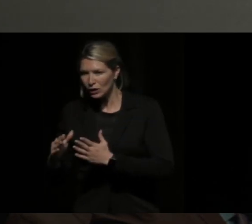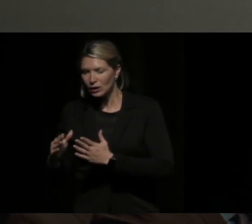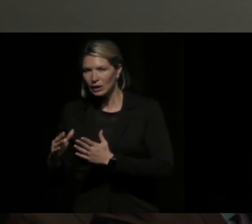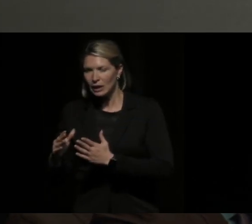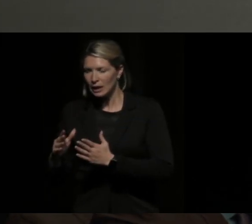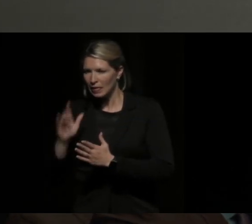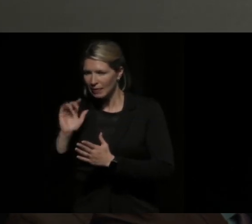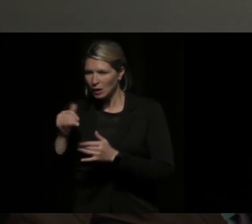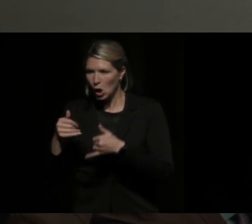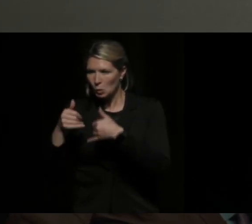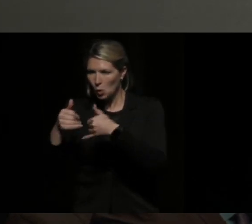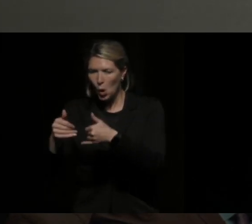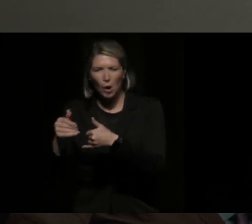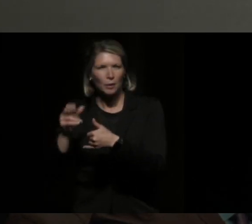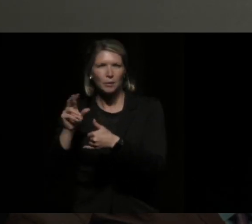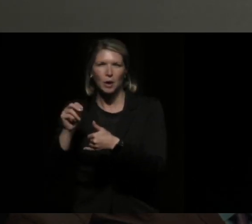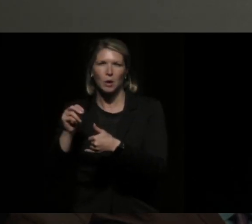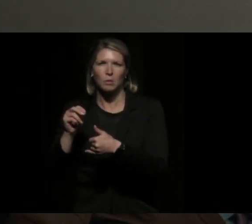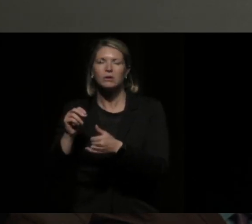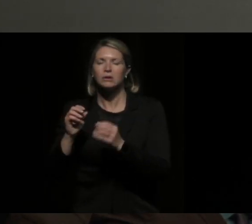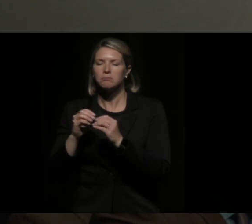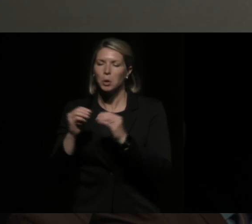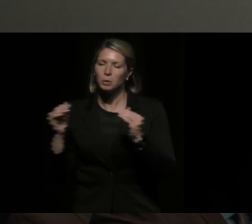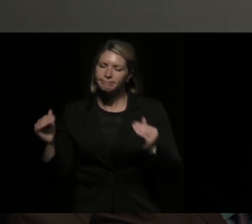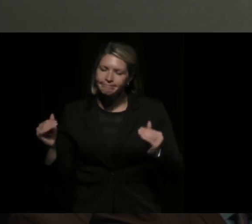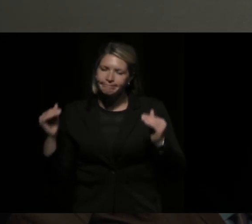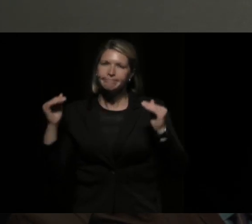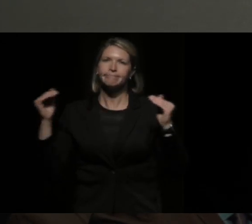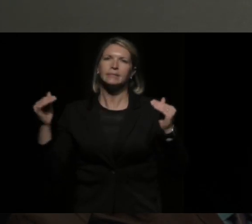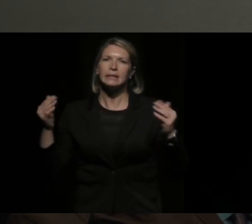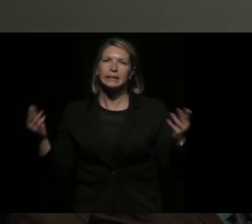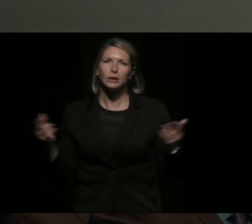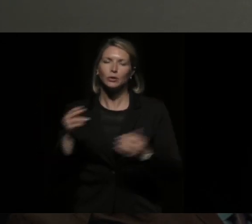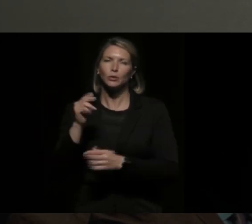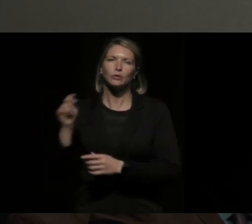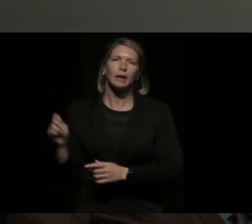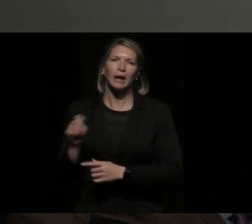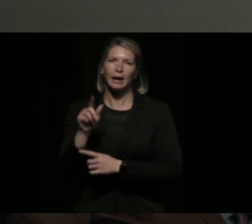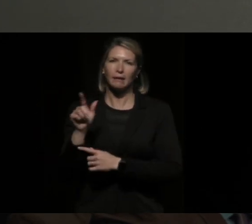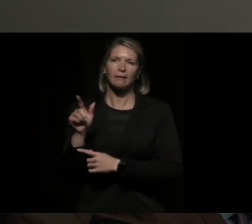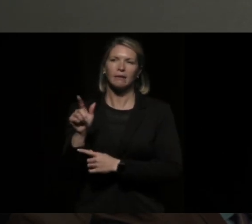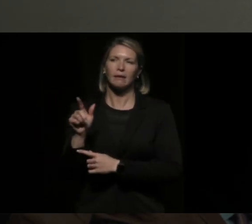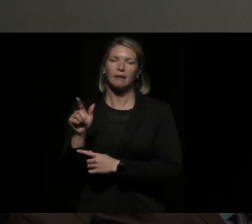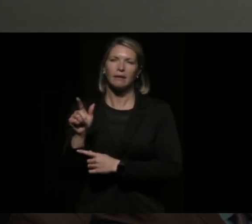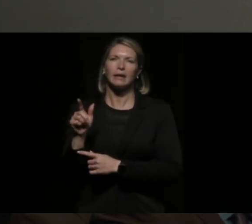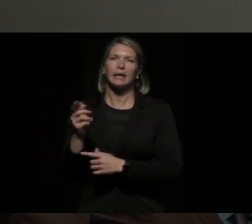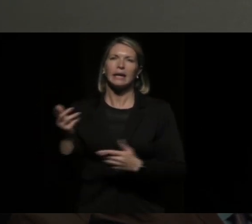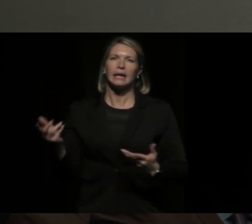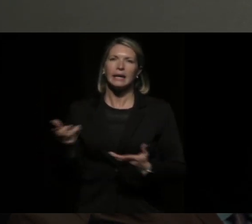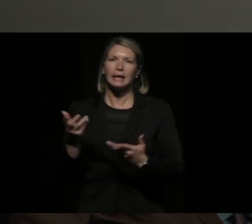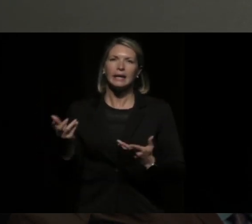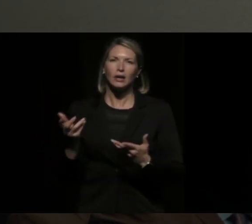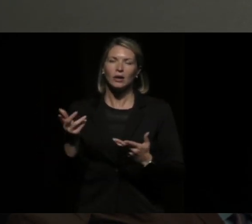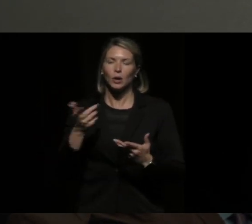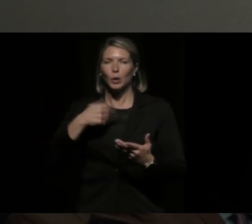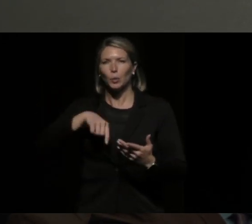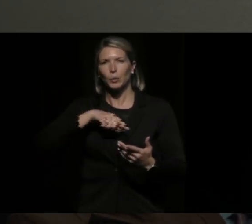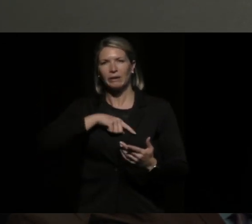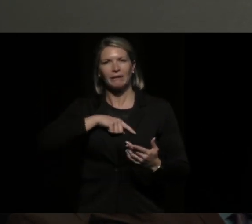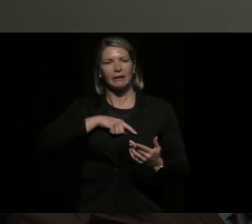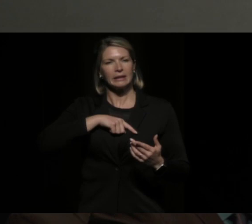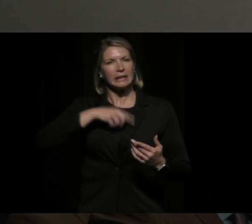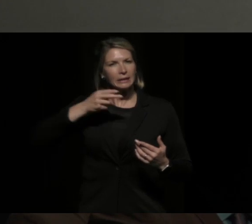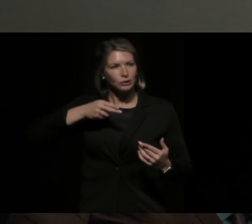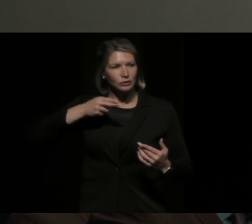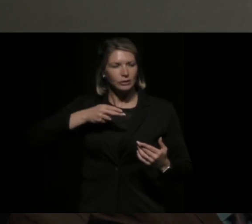It's the advancement towards higher values. The strength of our way of life comes from our Western tradition of devotion to the